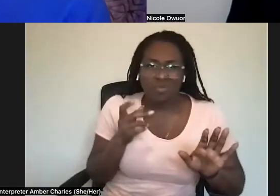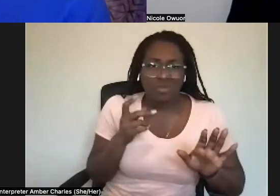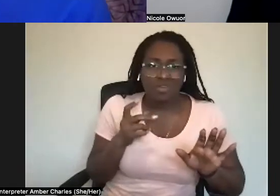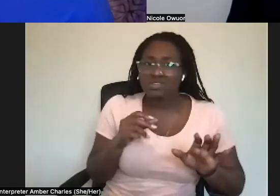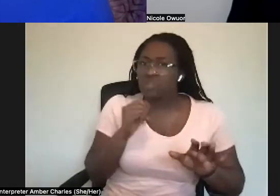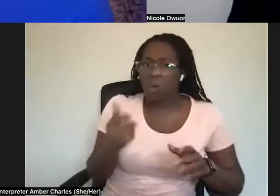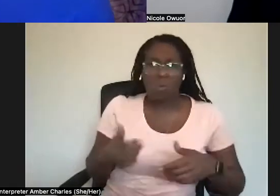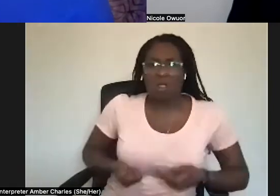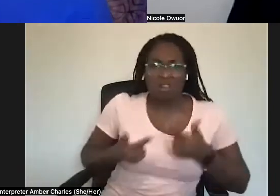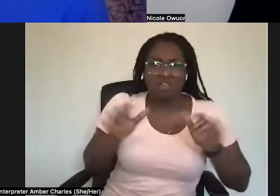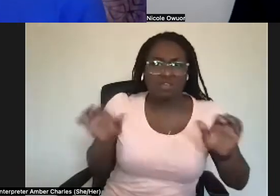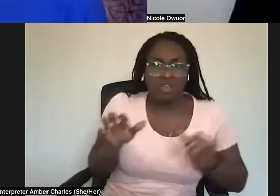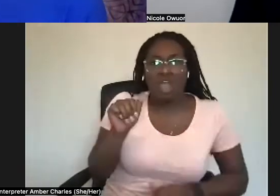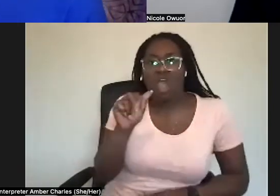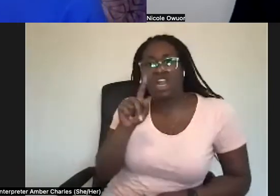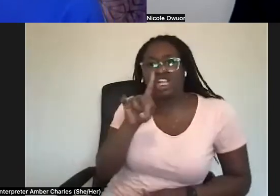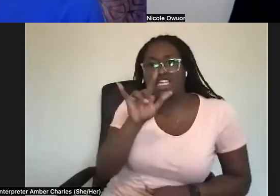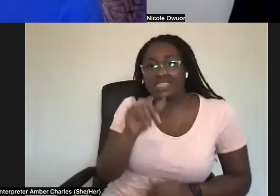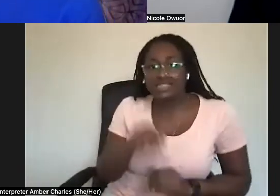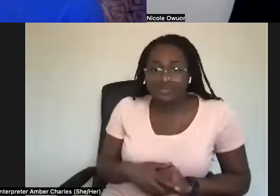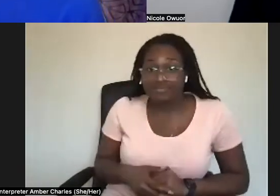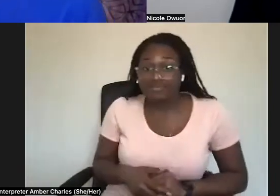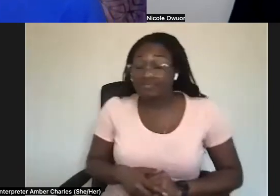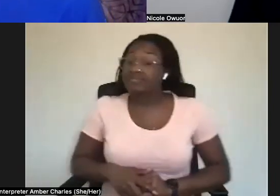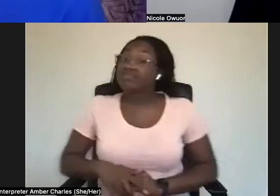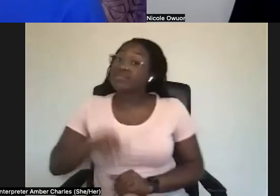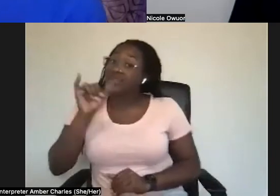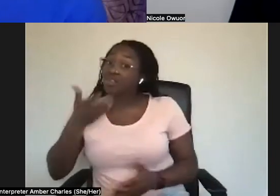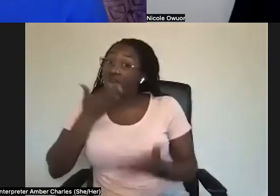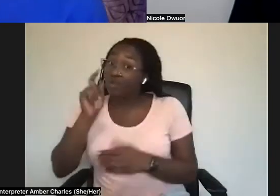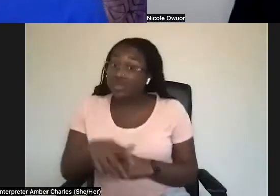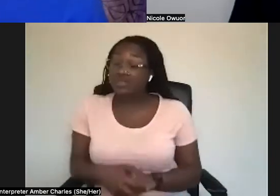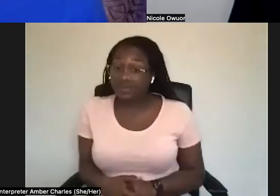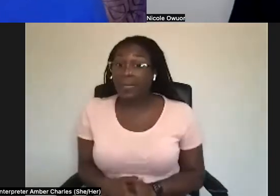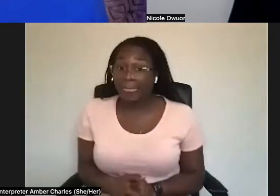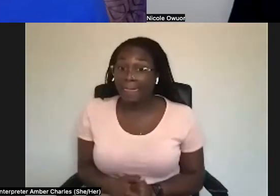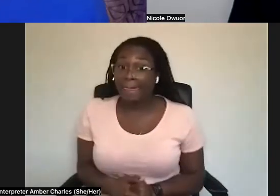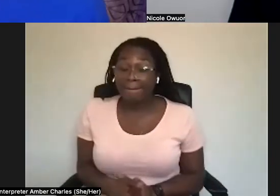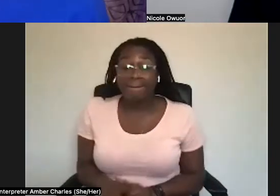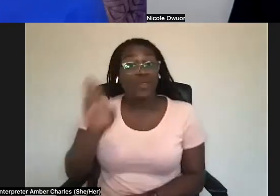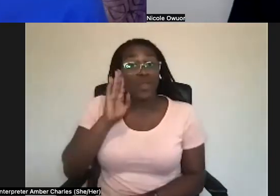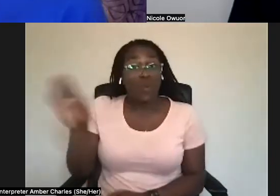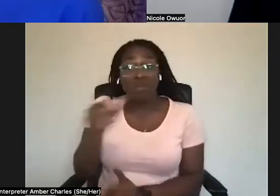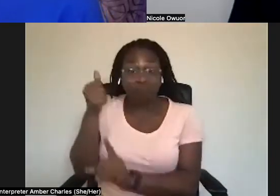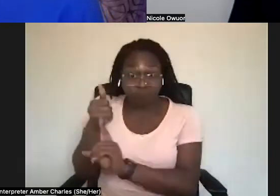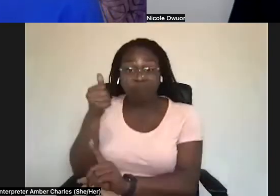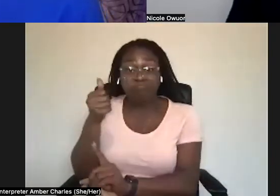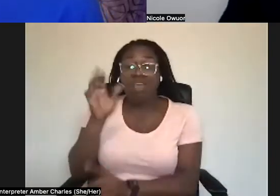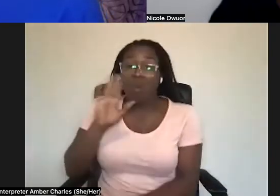audaciously? Yes. Okay. That is such a good question. And you will hit that, right?